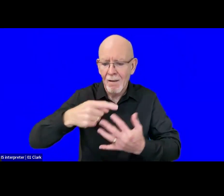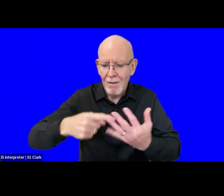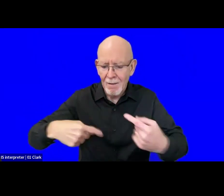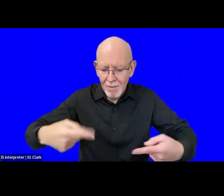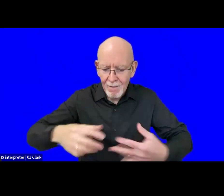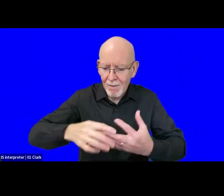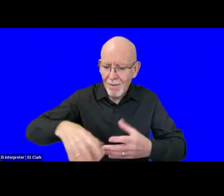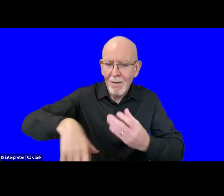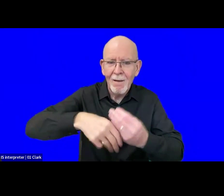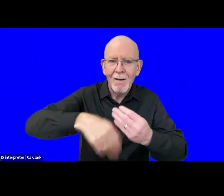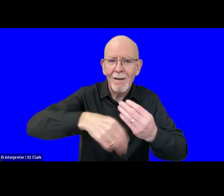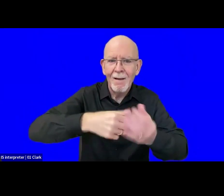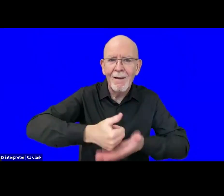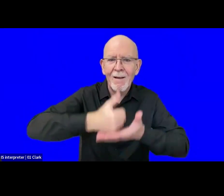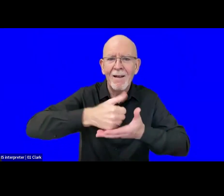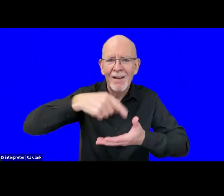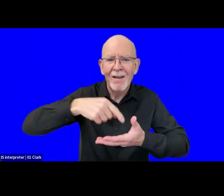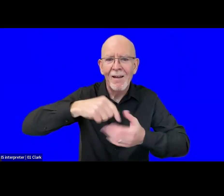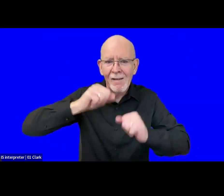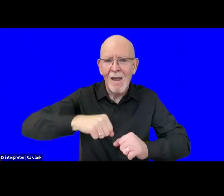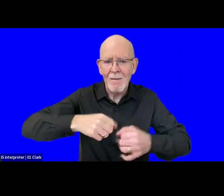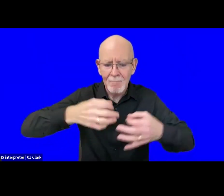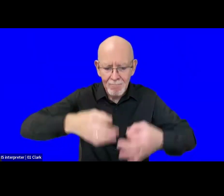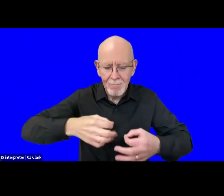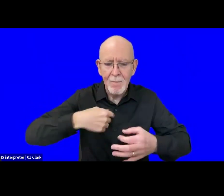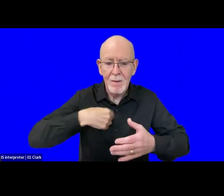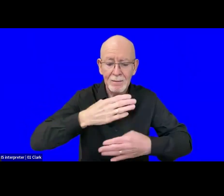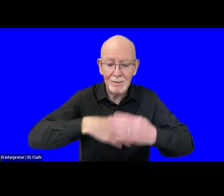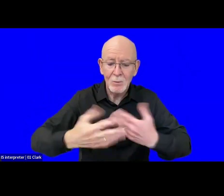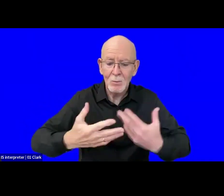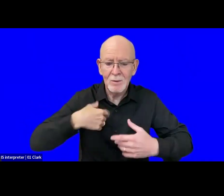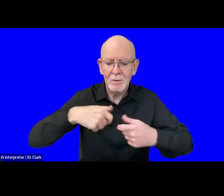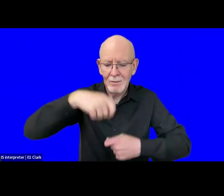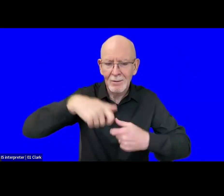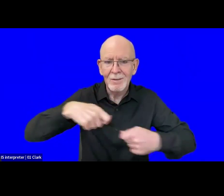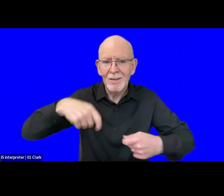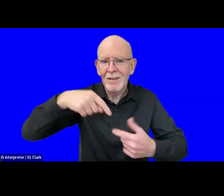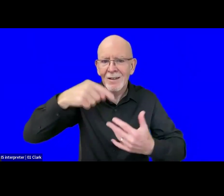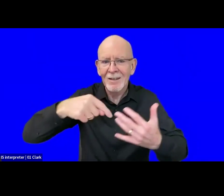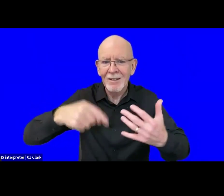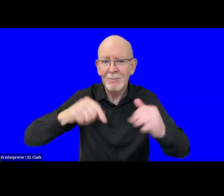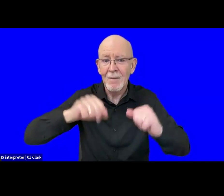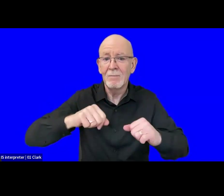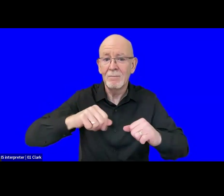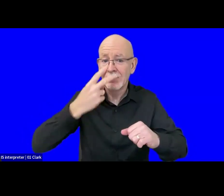which will answer on some of the questions which was raised today. Thank you very much.